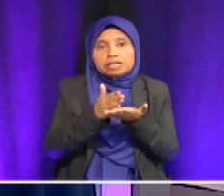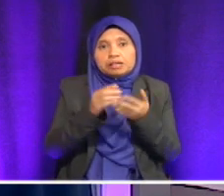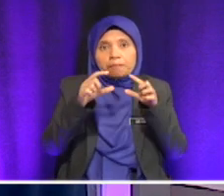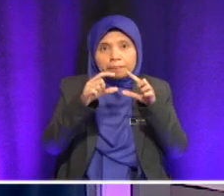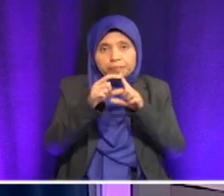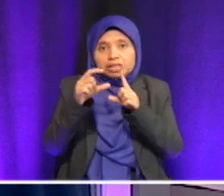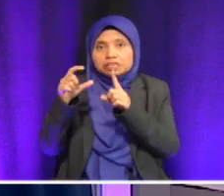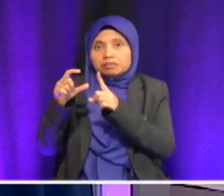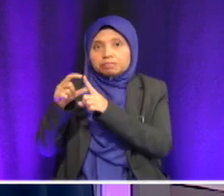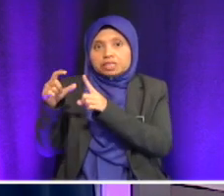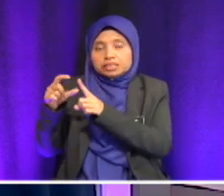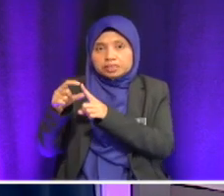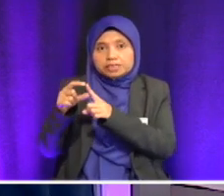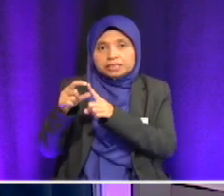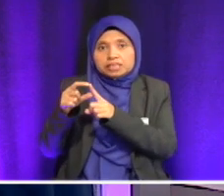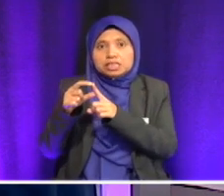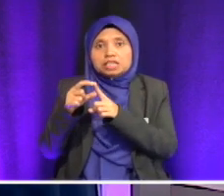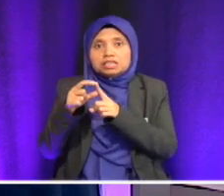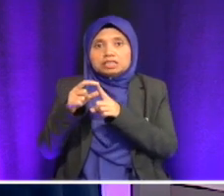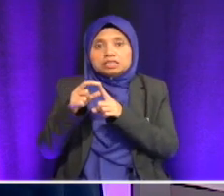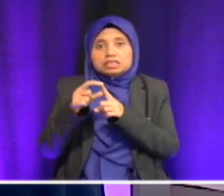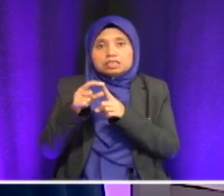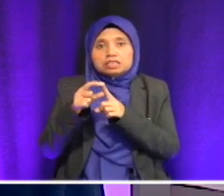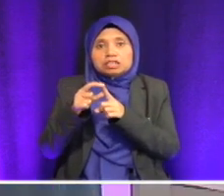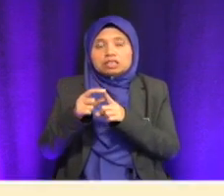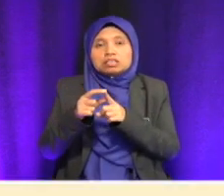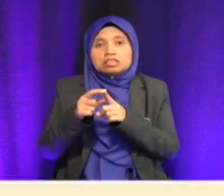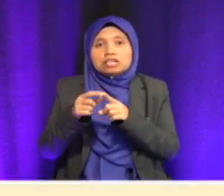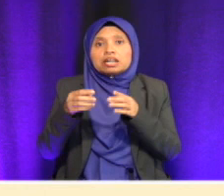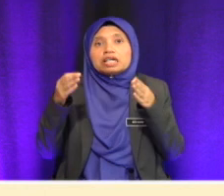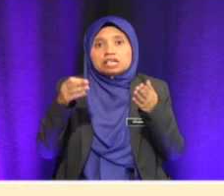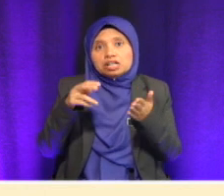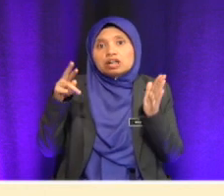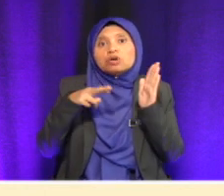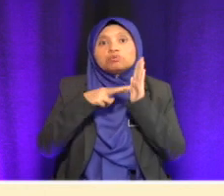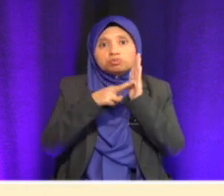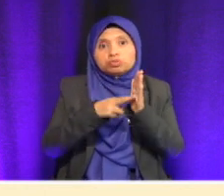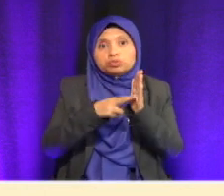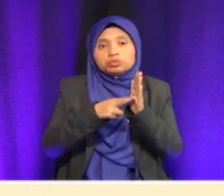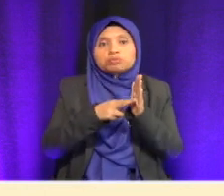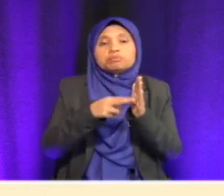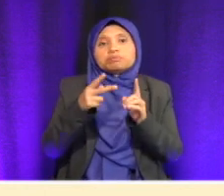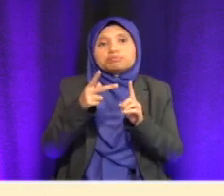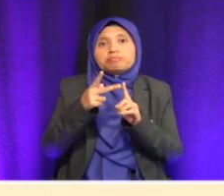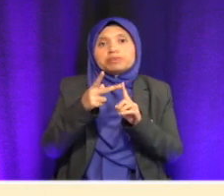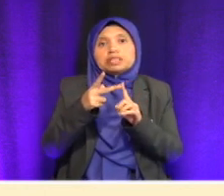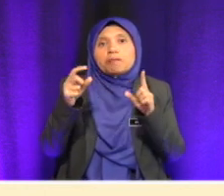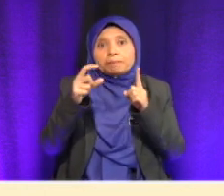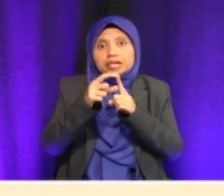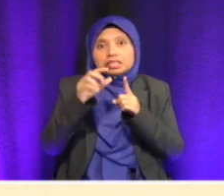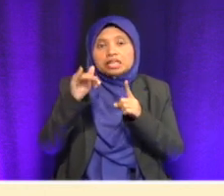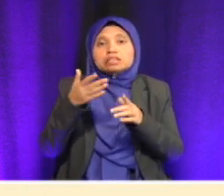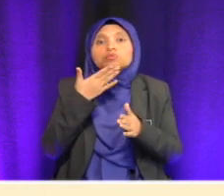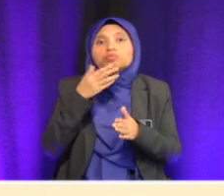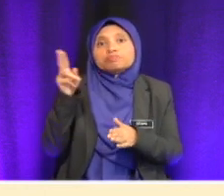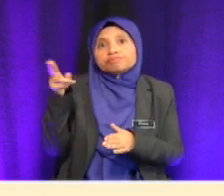for this activity, viewers at home may refer to Full Blast Plus 4, page 98. Page 98, okay. Okay,